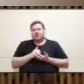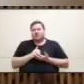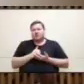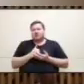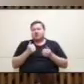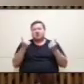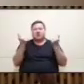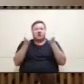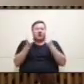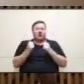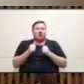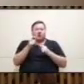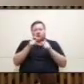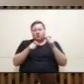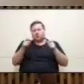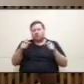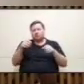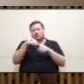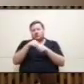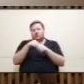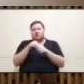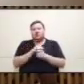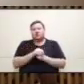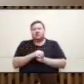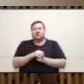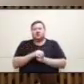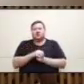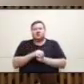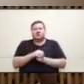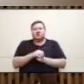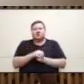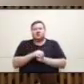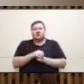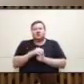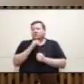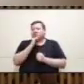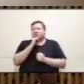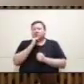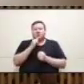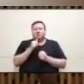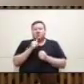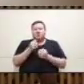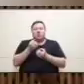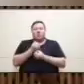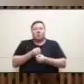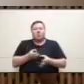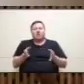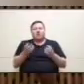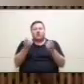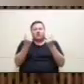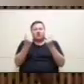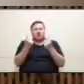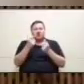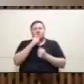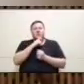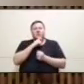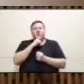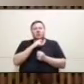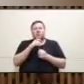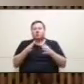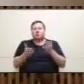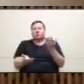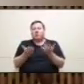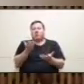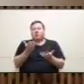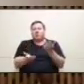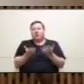accounting entries. Because there's no way where you will find our fruitless and wasteful expenditure. There's a figure that was used to balance our